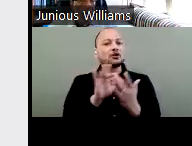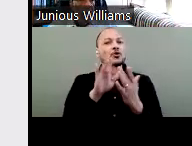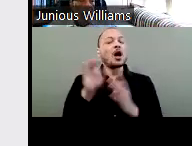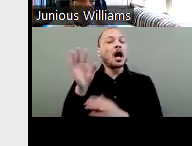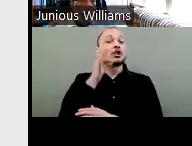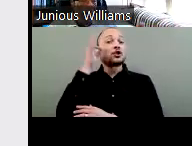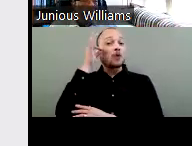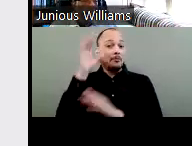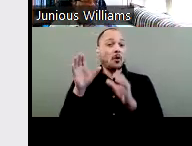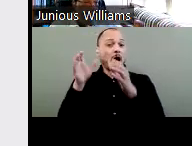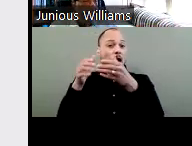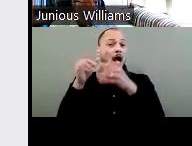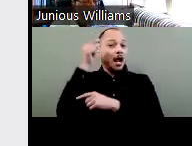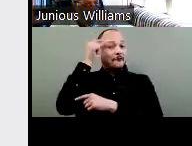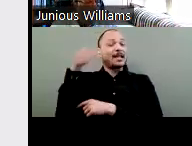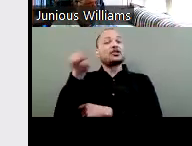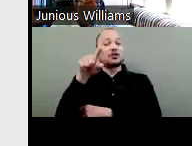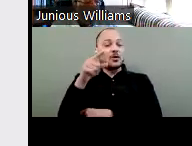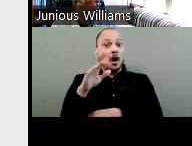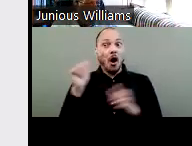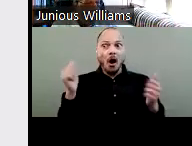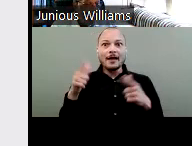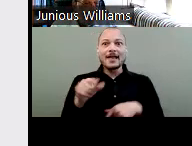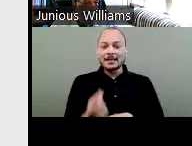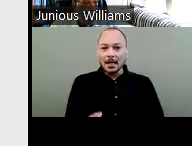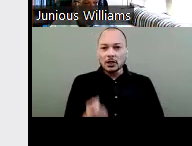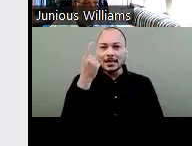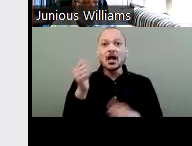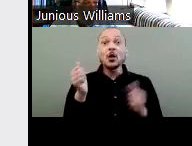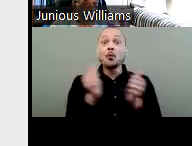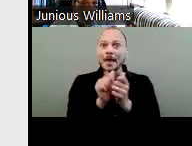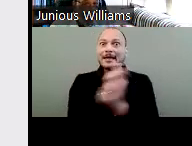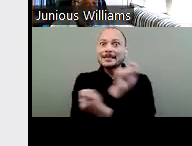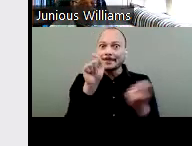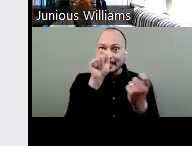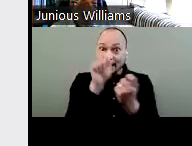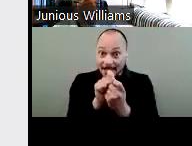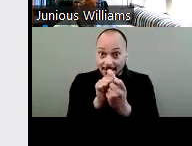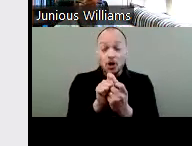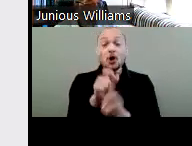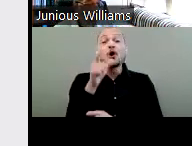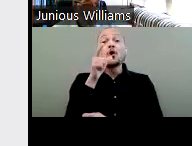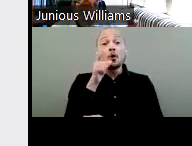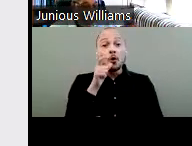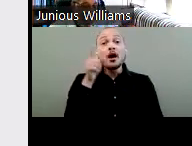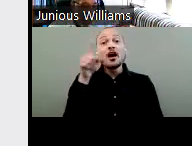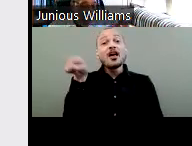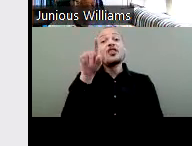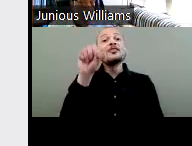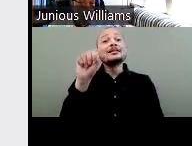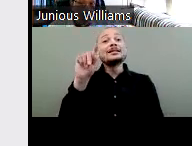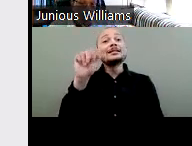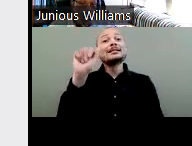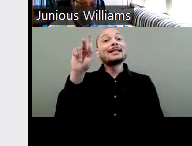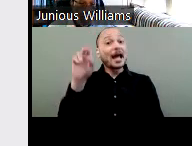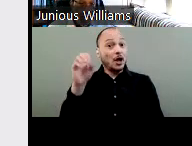that is about really understanding with specificity who the stakeholder groups are,